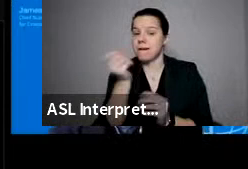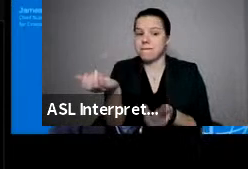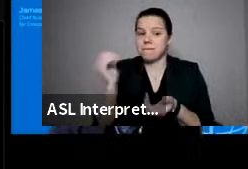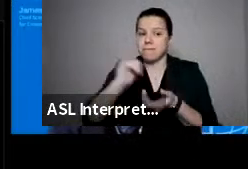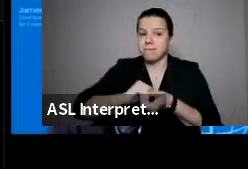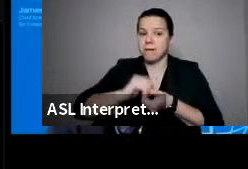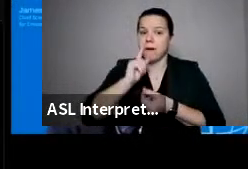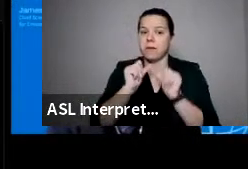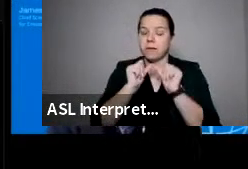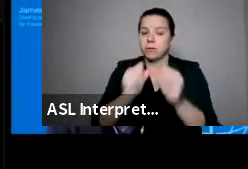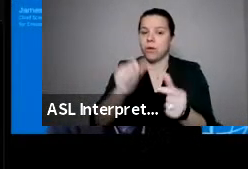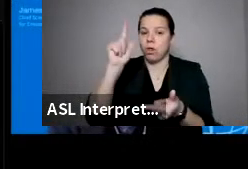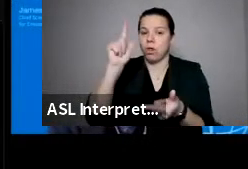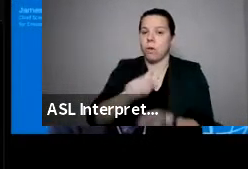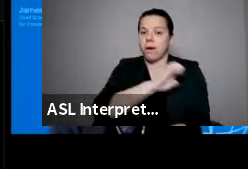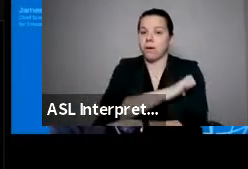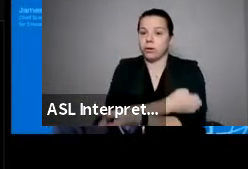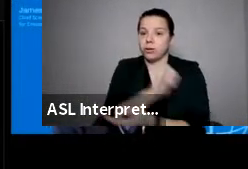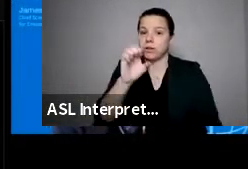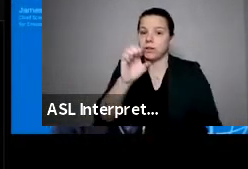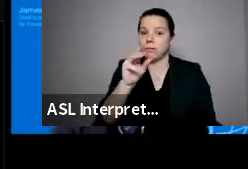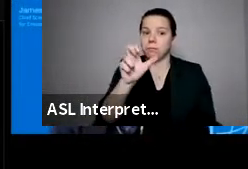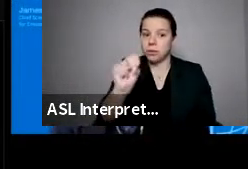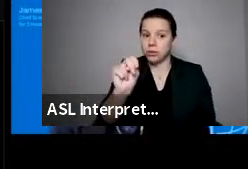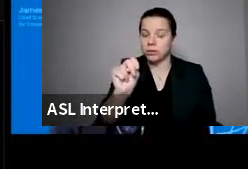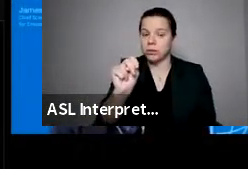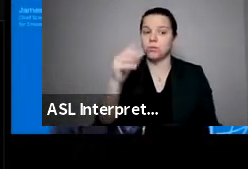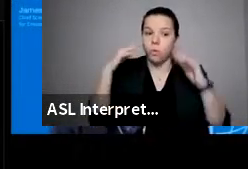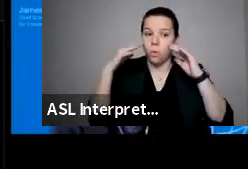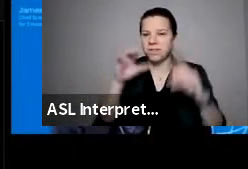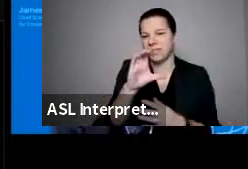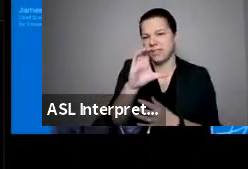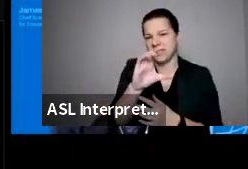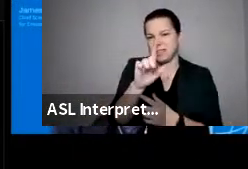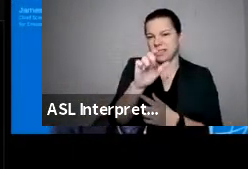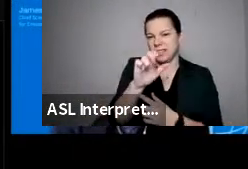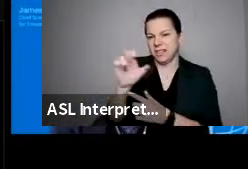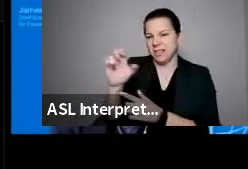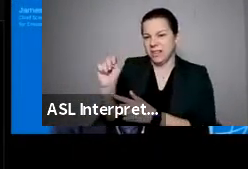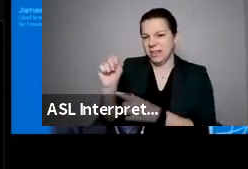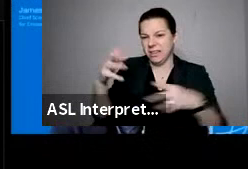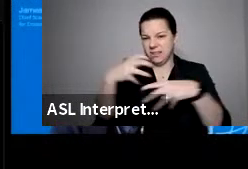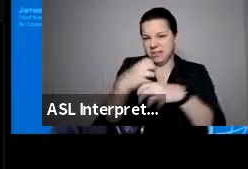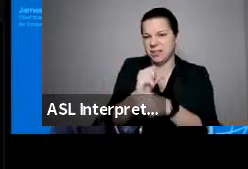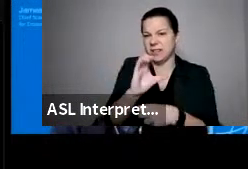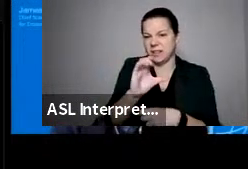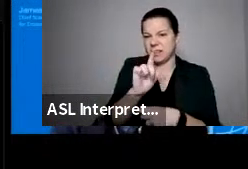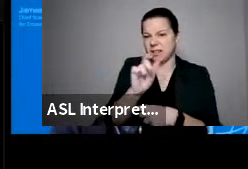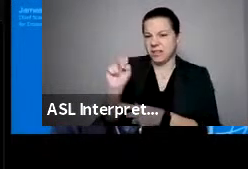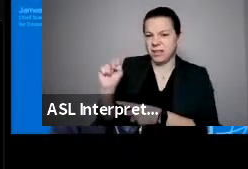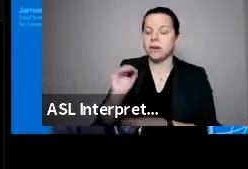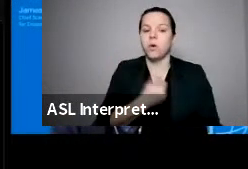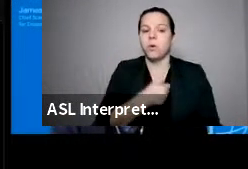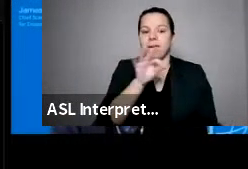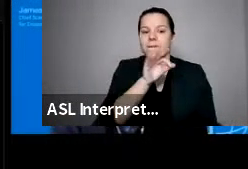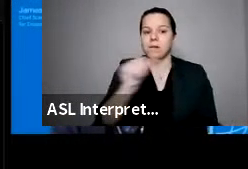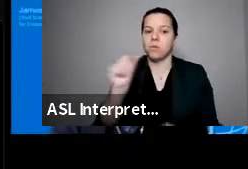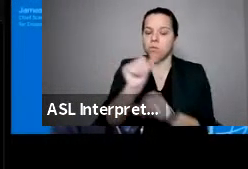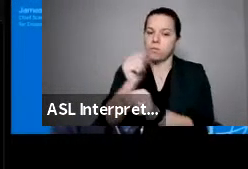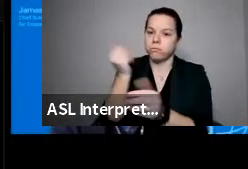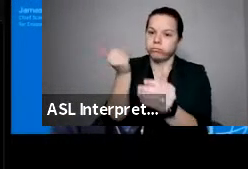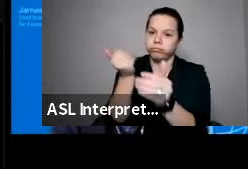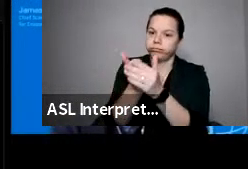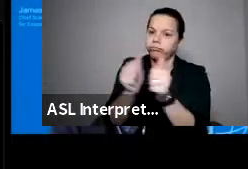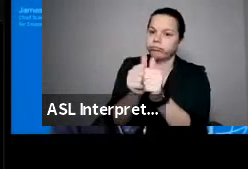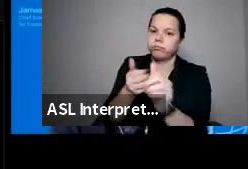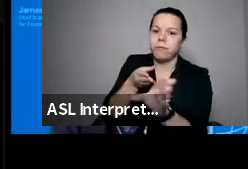Energy Emissions and Noise Program, our CLEAN program, the FAA, we are working closely with industry to